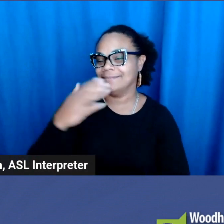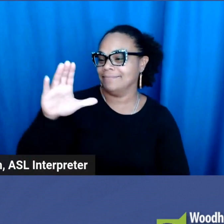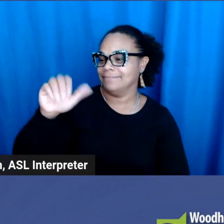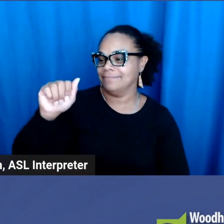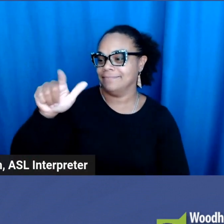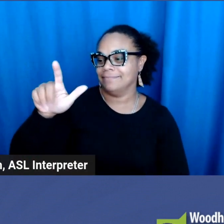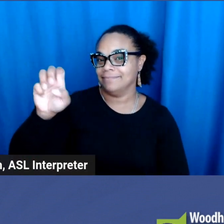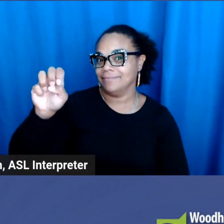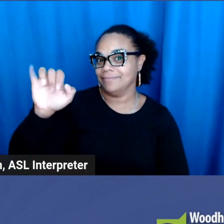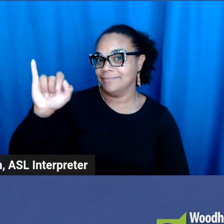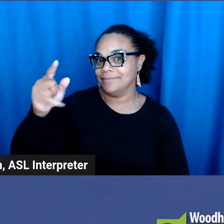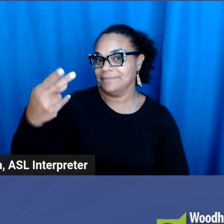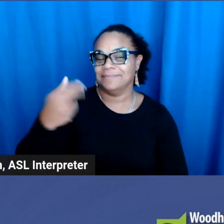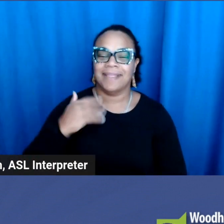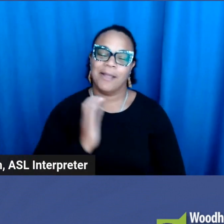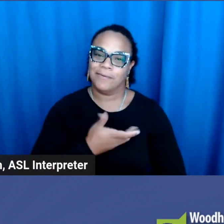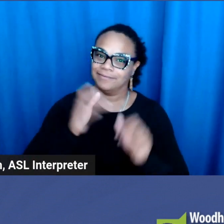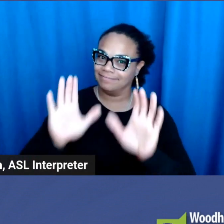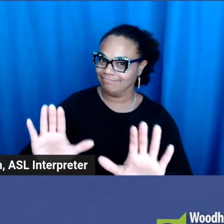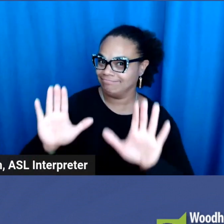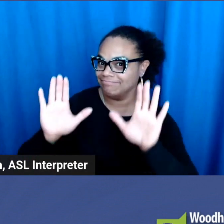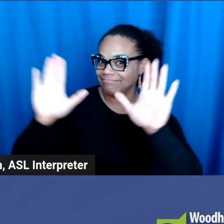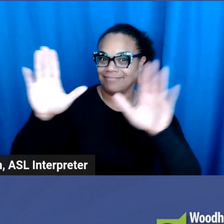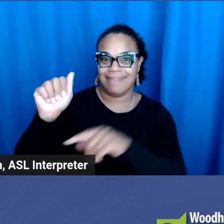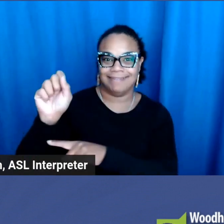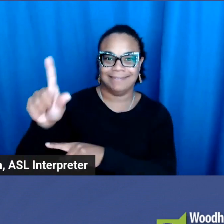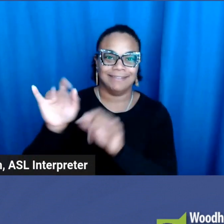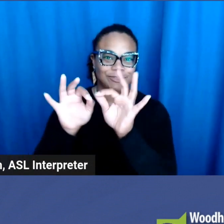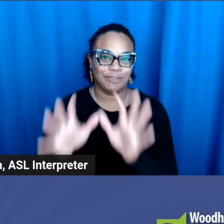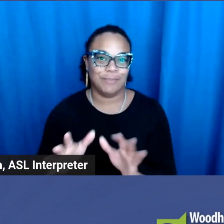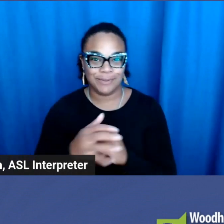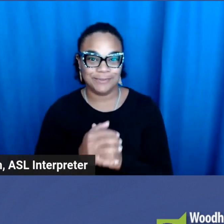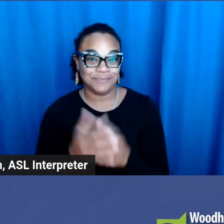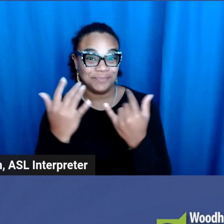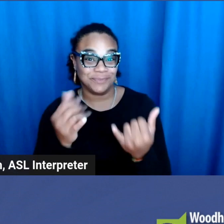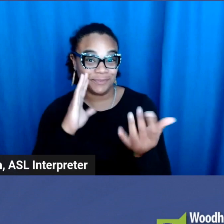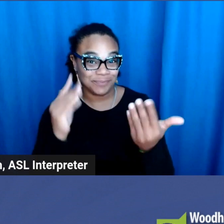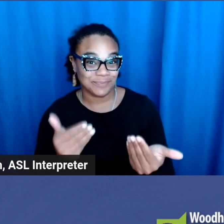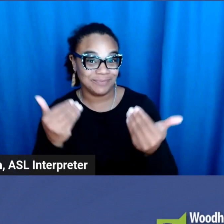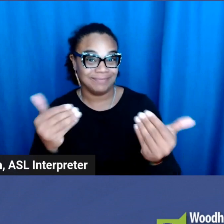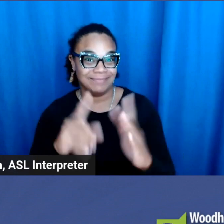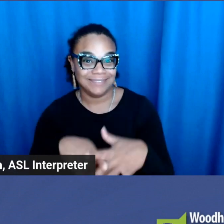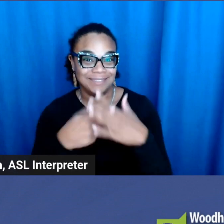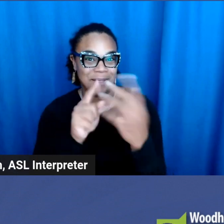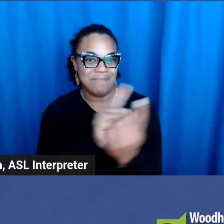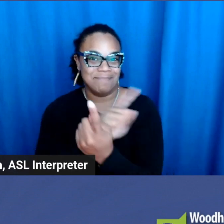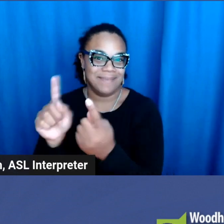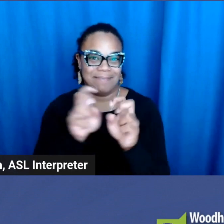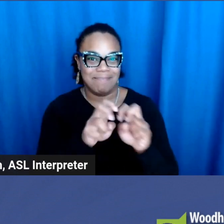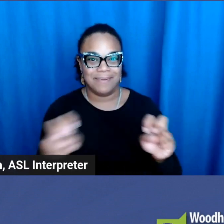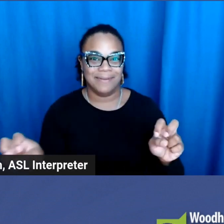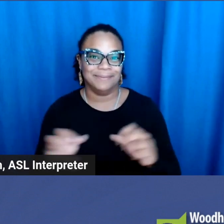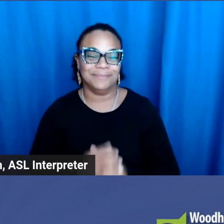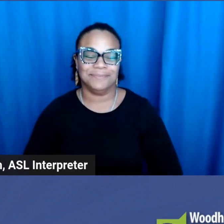for being our fantabulous ASL interpreter. And without further ado, let's go meet our panelists.